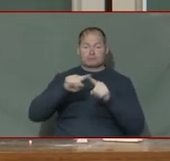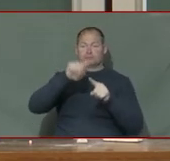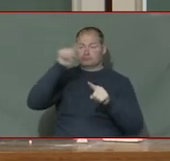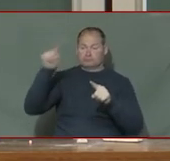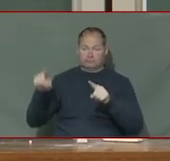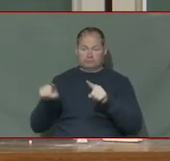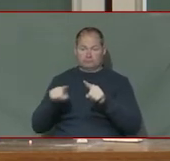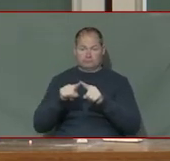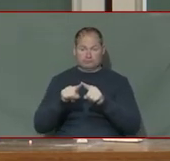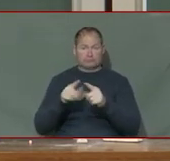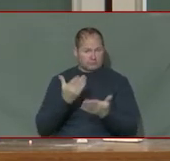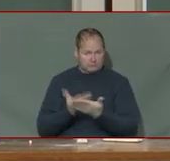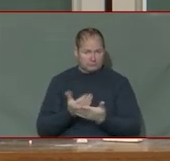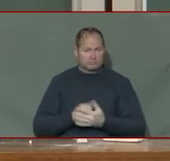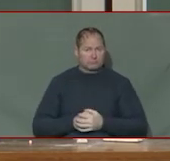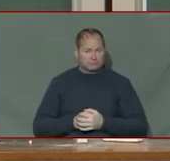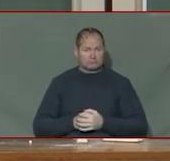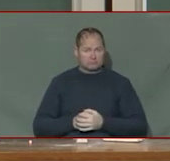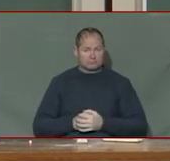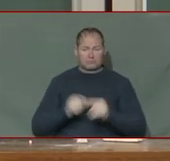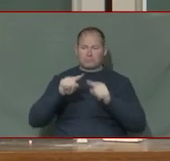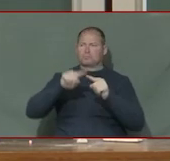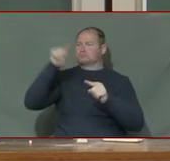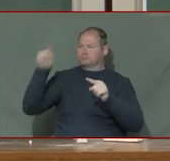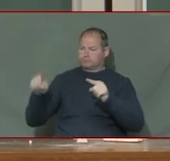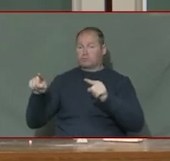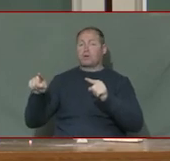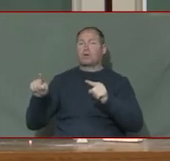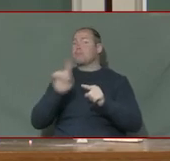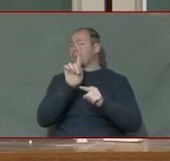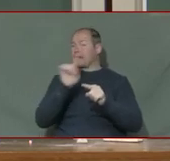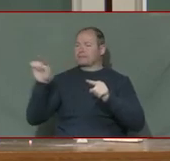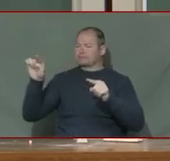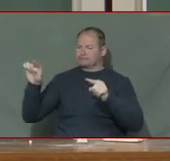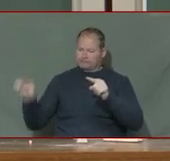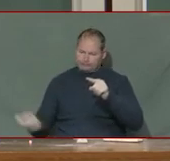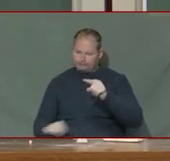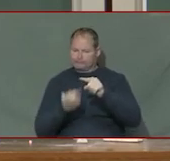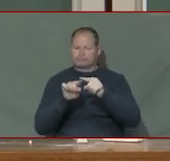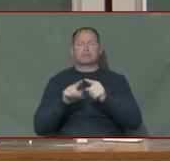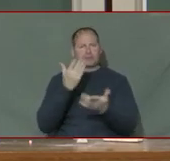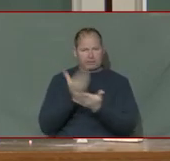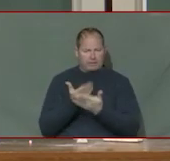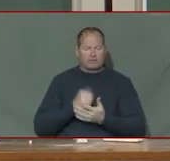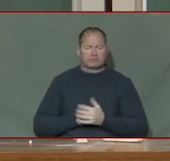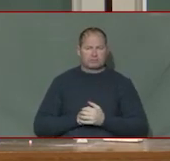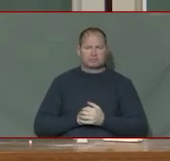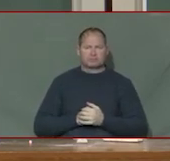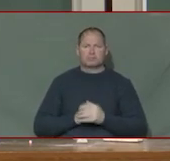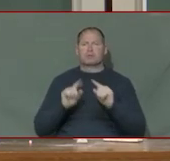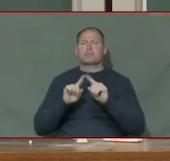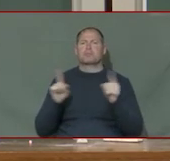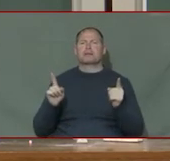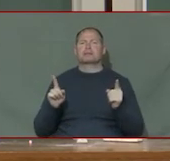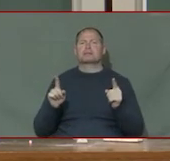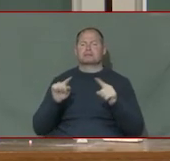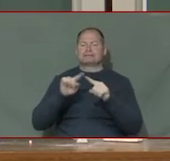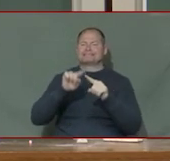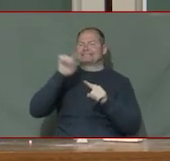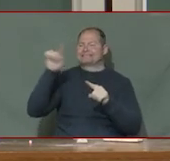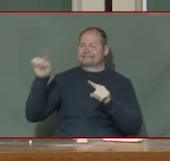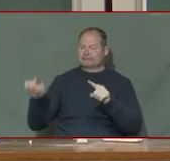correct? So at least we are looking at a semicircle. But how much of the semicircle are we looking